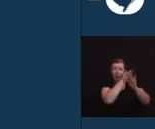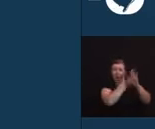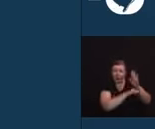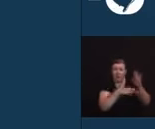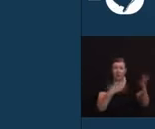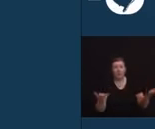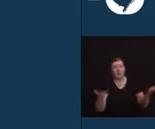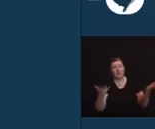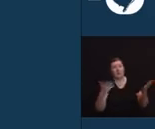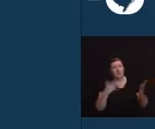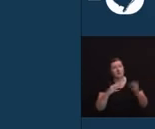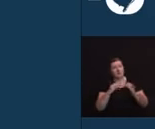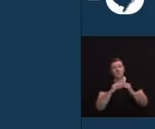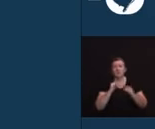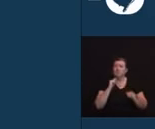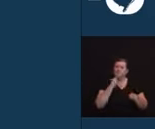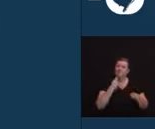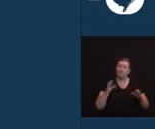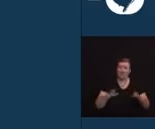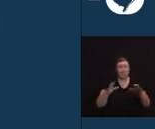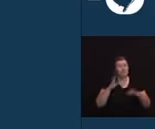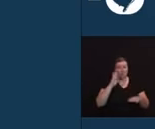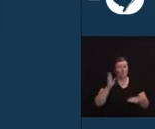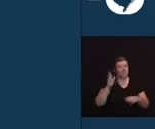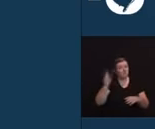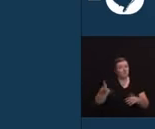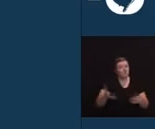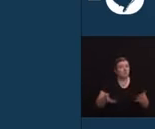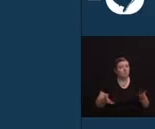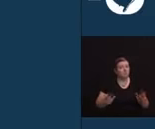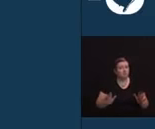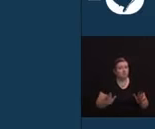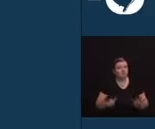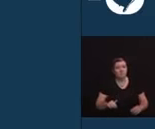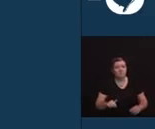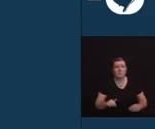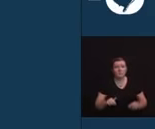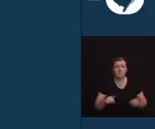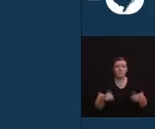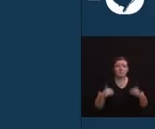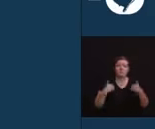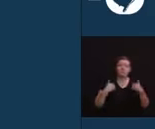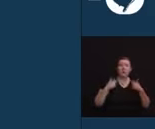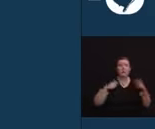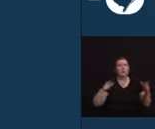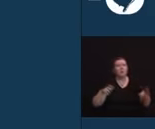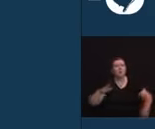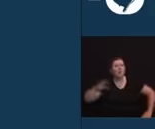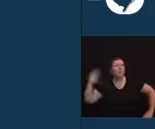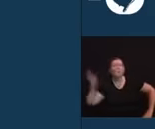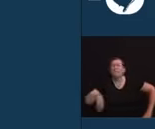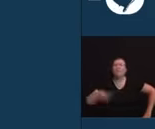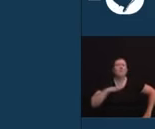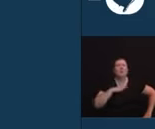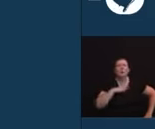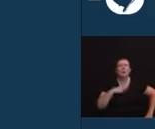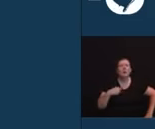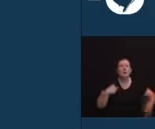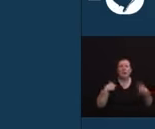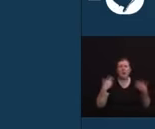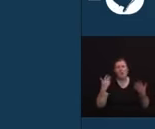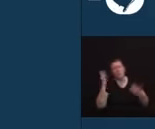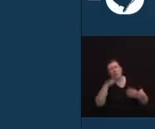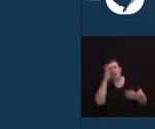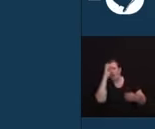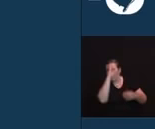Listen, I know in particular for young people, you may think you're invisible. Maybe you think that people aren't getting sick anymore or going to the hospital or dying anymore. Maybe you